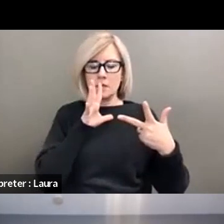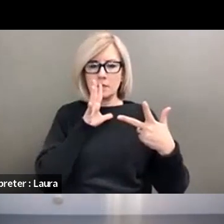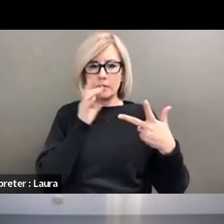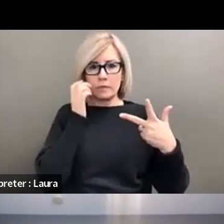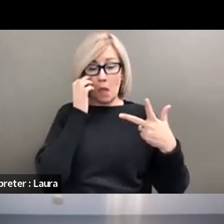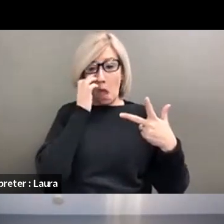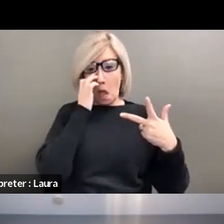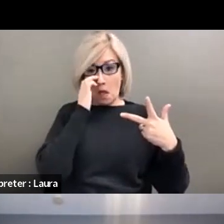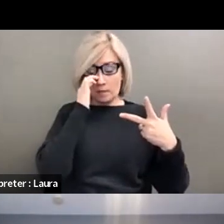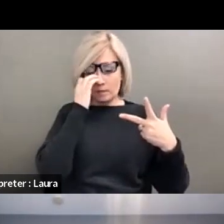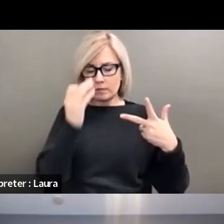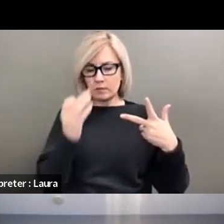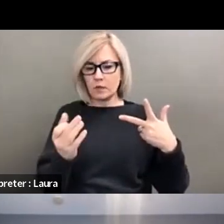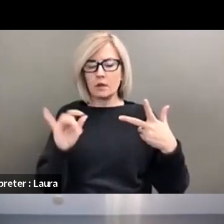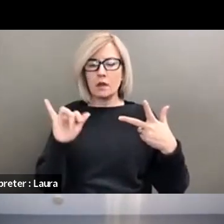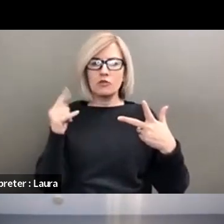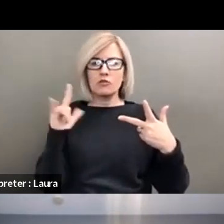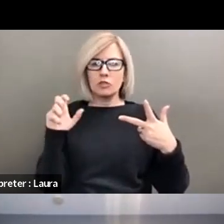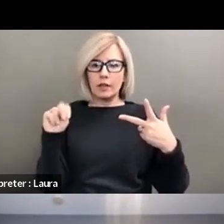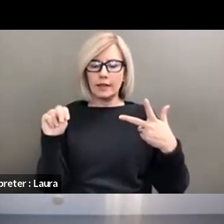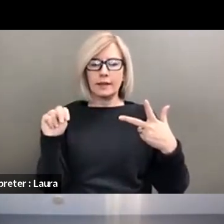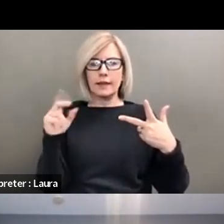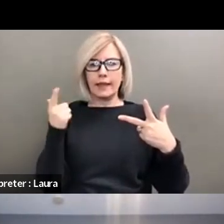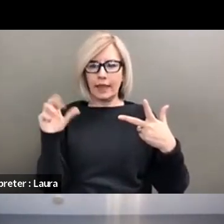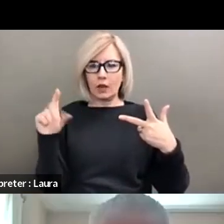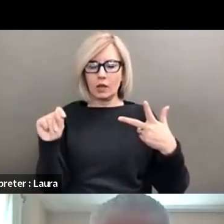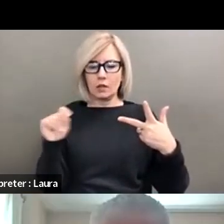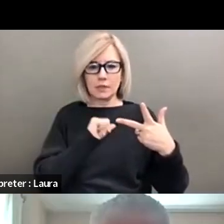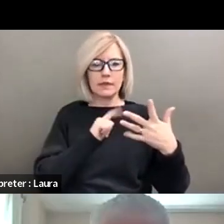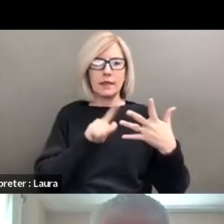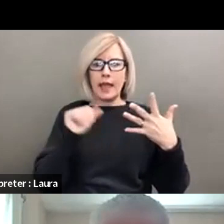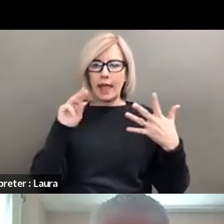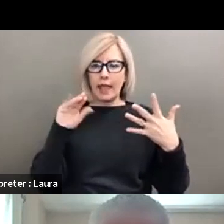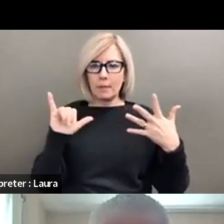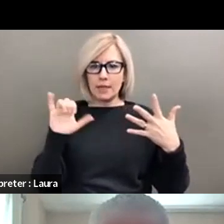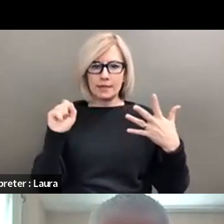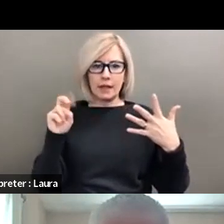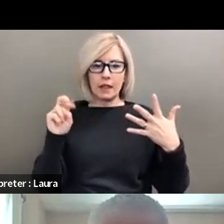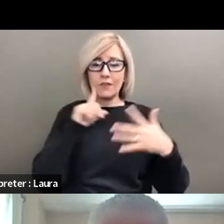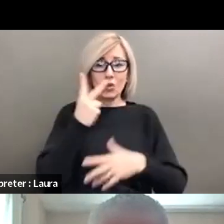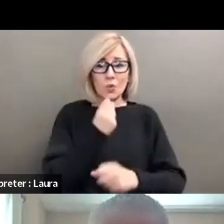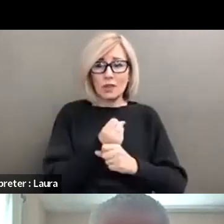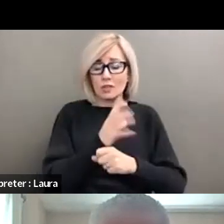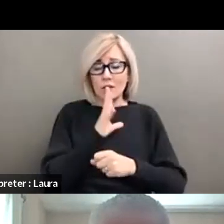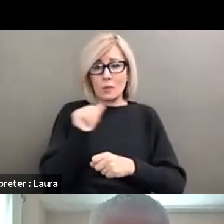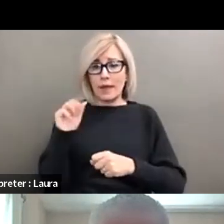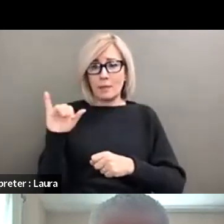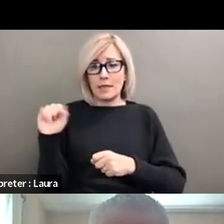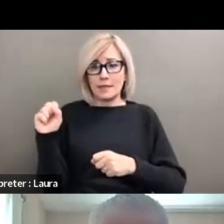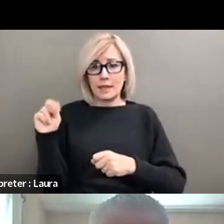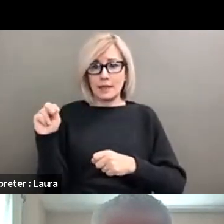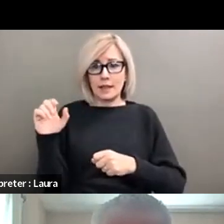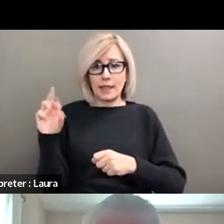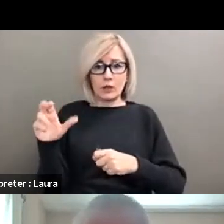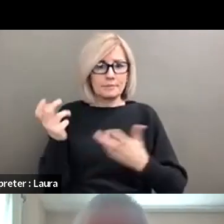else? Jillian Garrett personally. I've talked to Amy Sinclair personally. For probably 2 years I've talked to Amy, but again, I